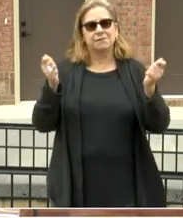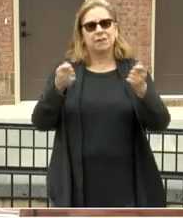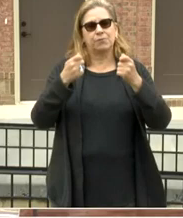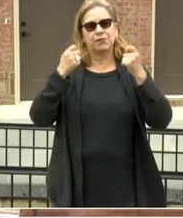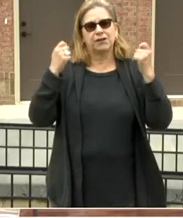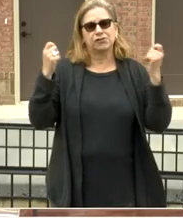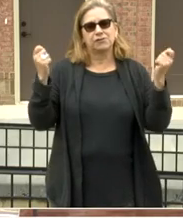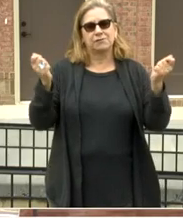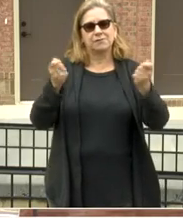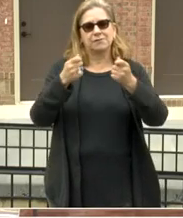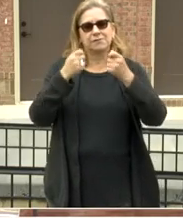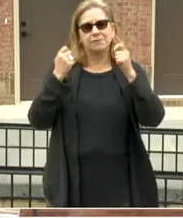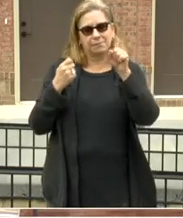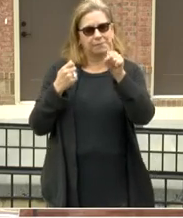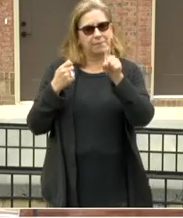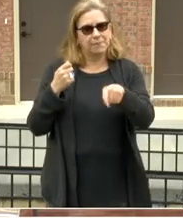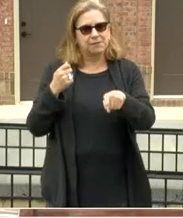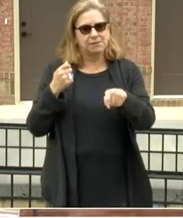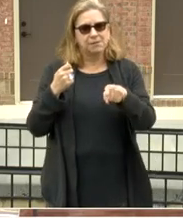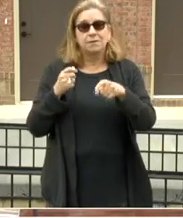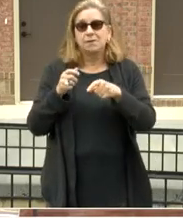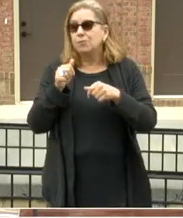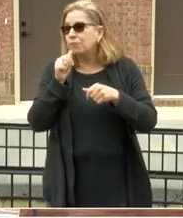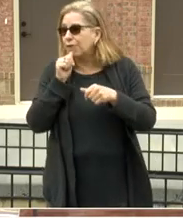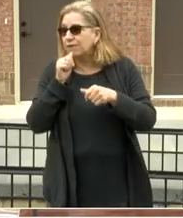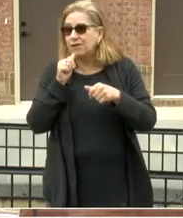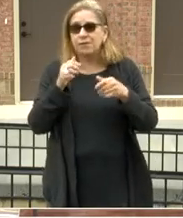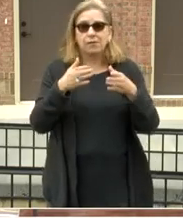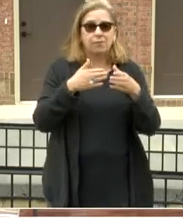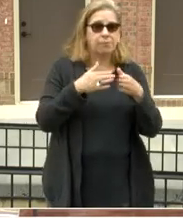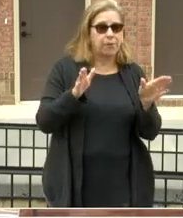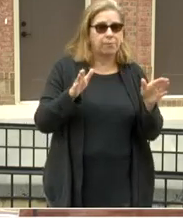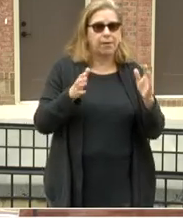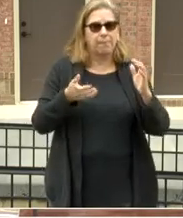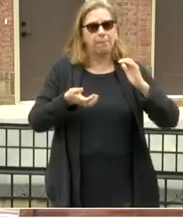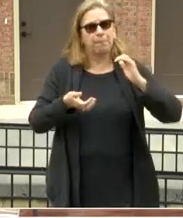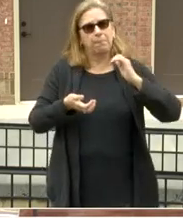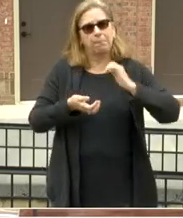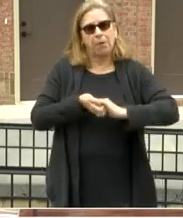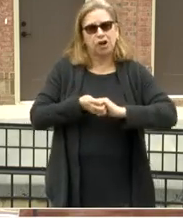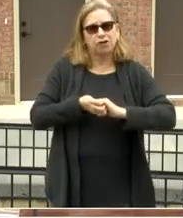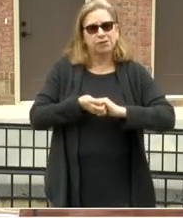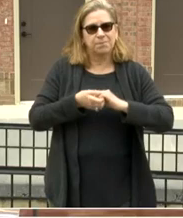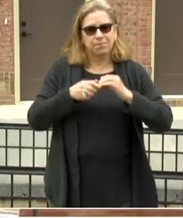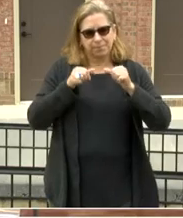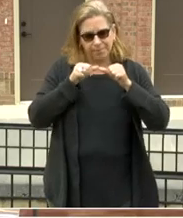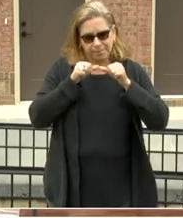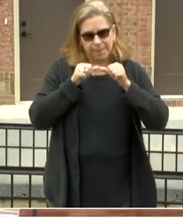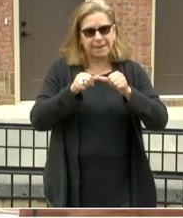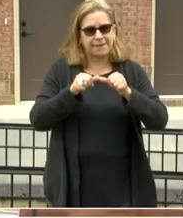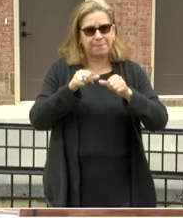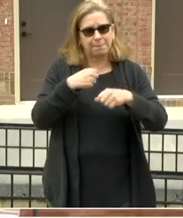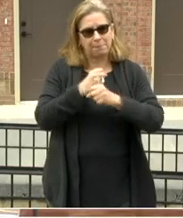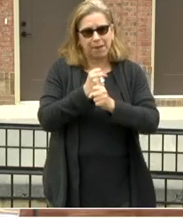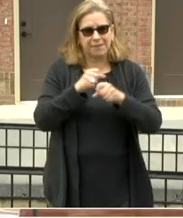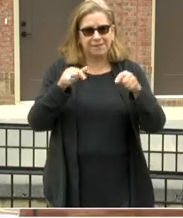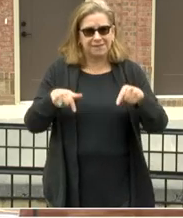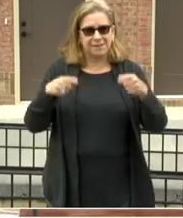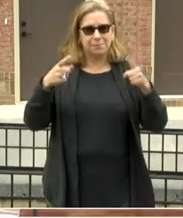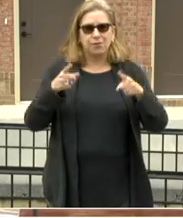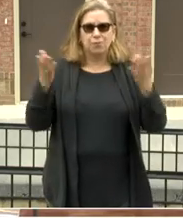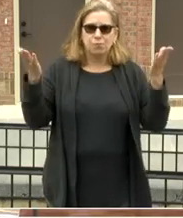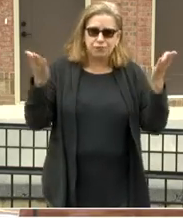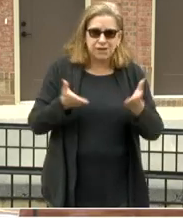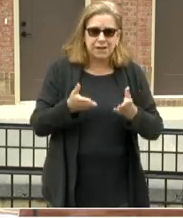public-private partnerships, and we look forward to continuing to bring additional ownership to residents of Ward 8.